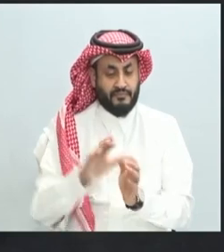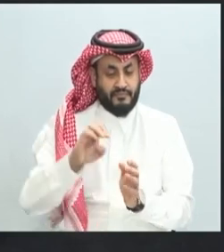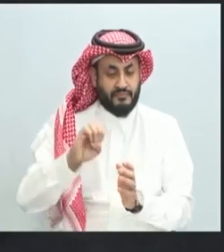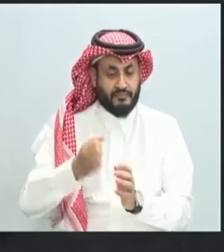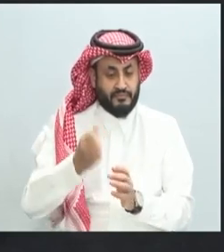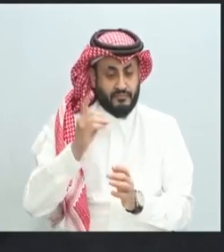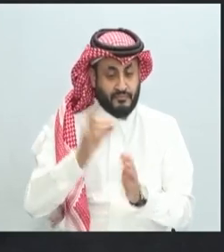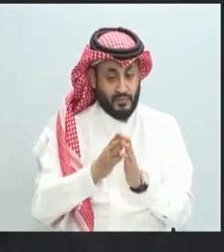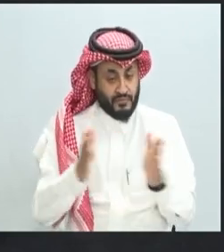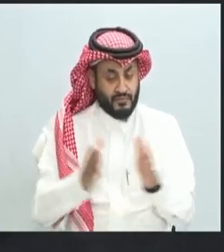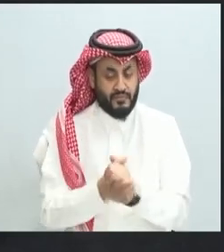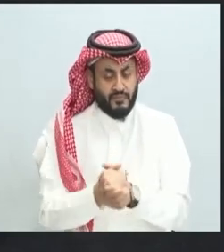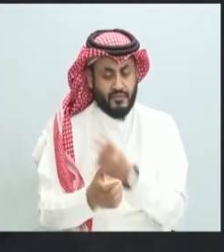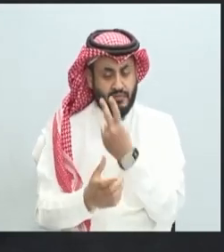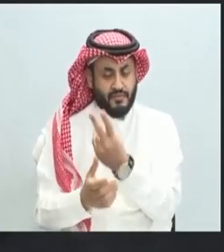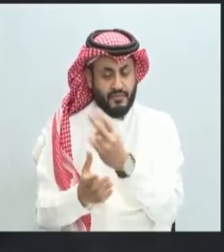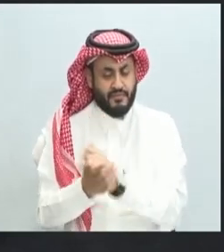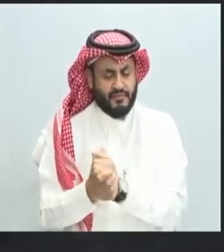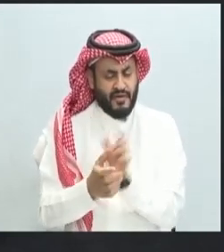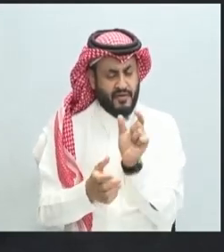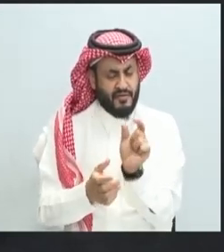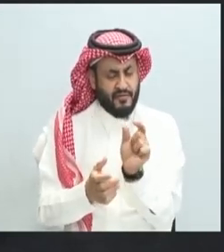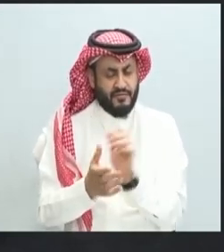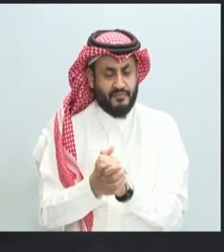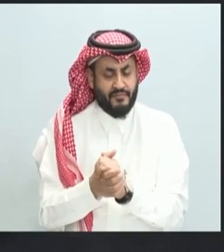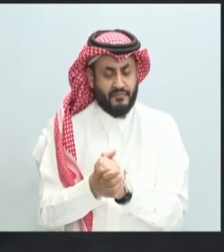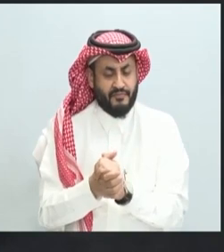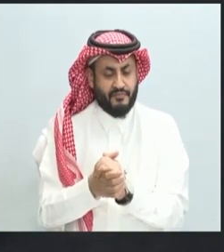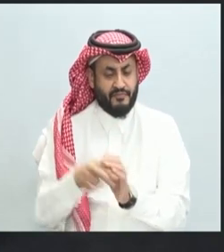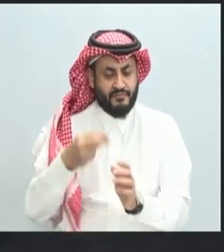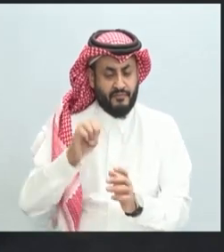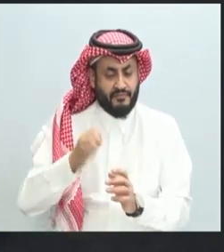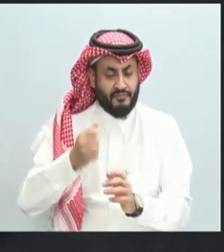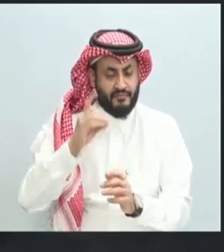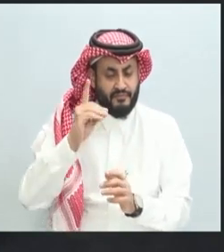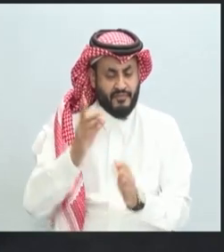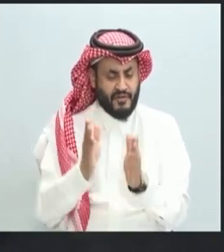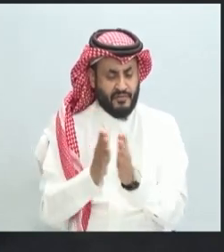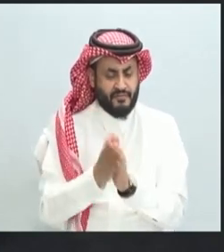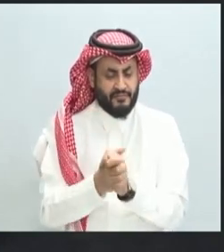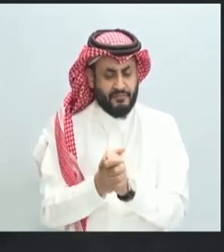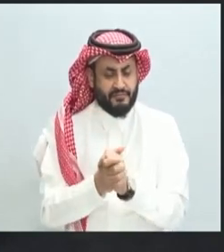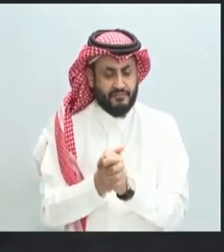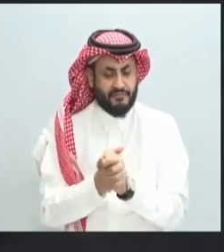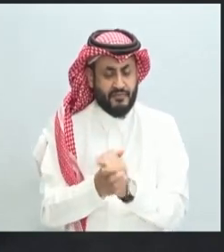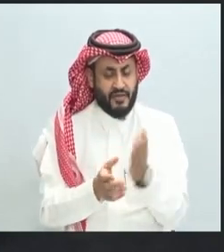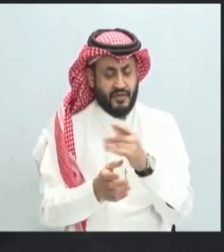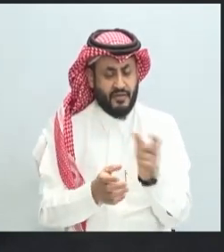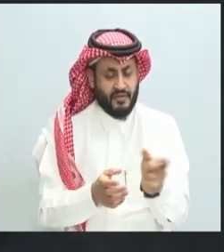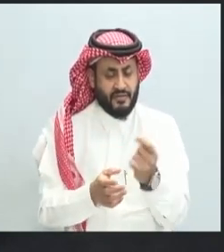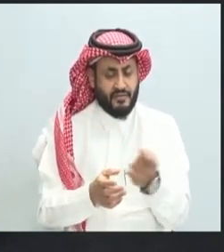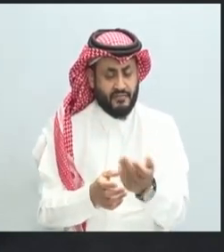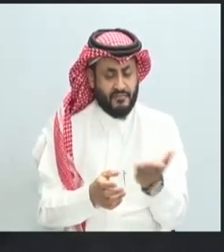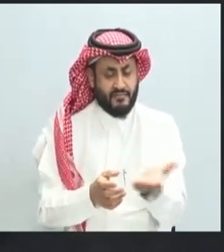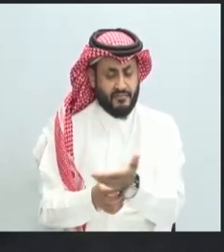read. But with the second one, we produce a shorter one. We said head. Now let's try to fill in the blanks